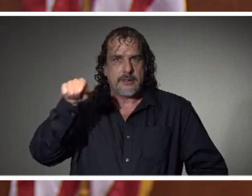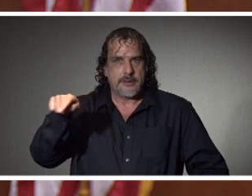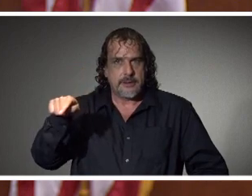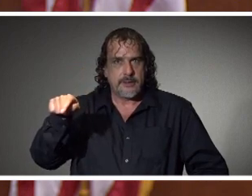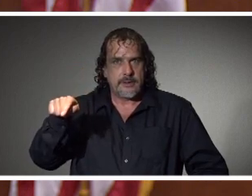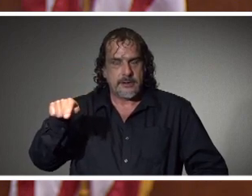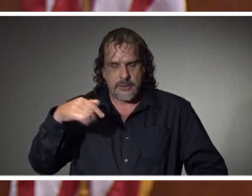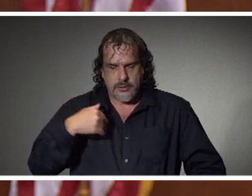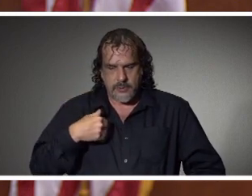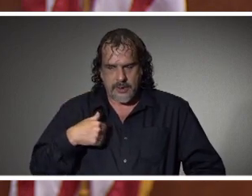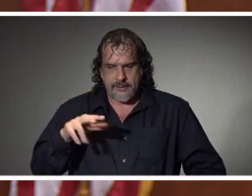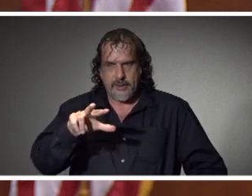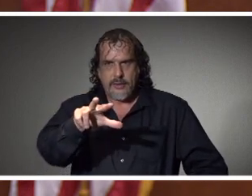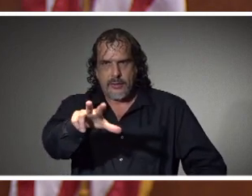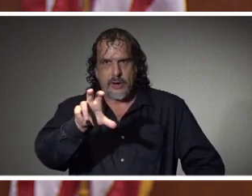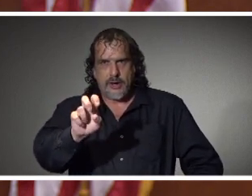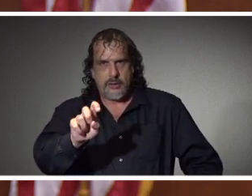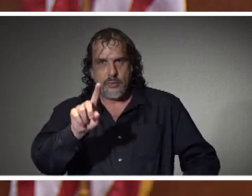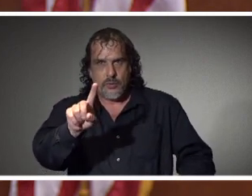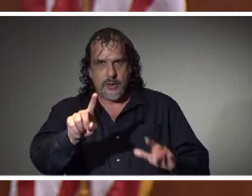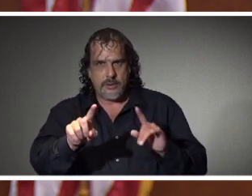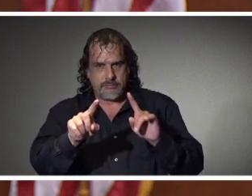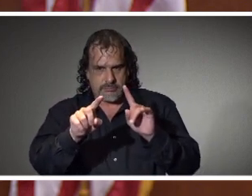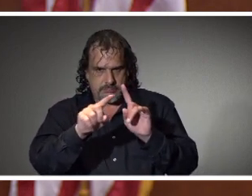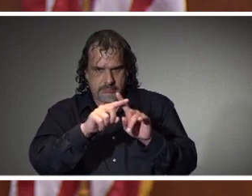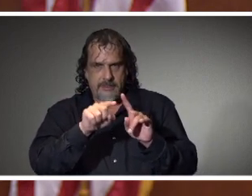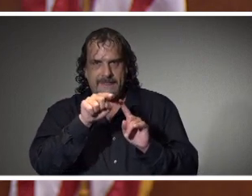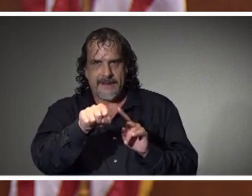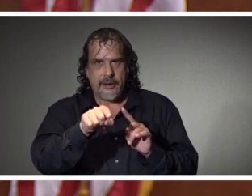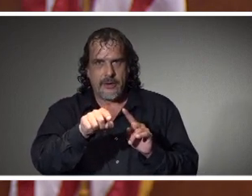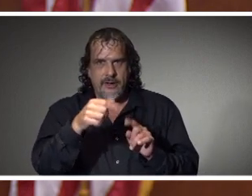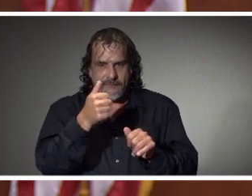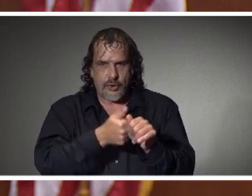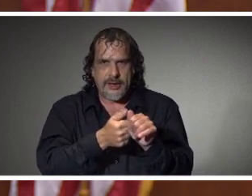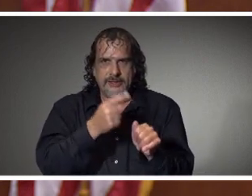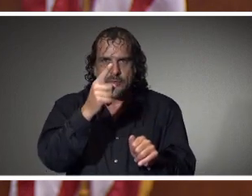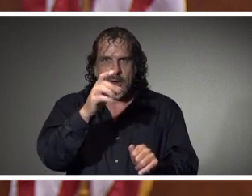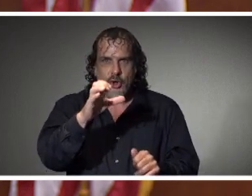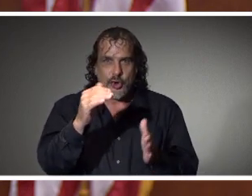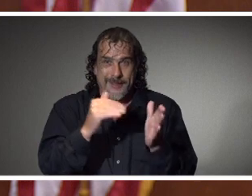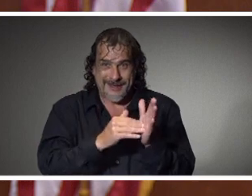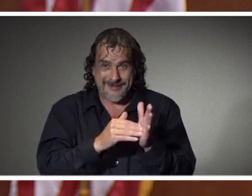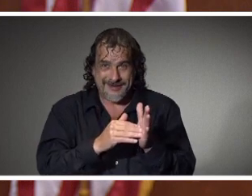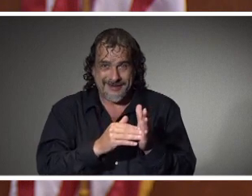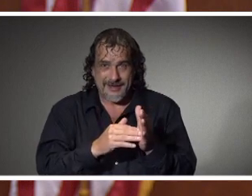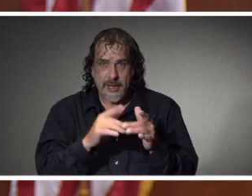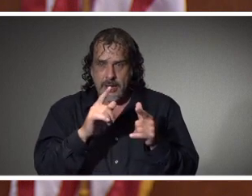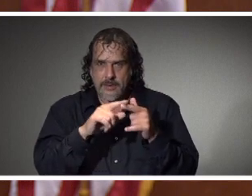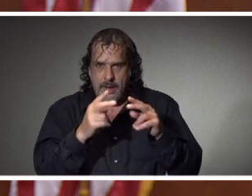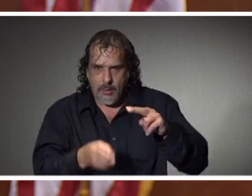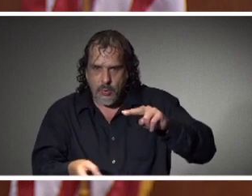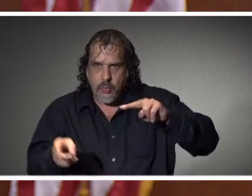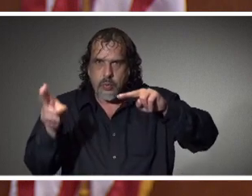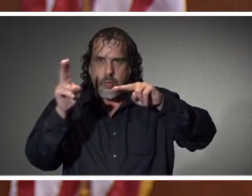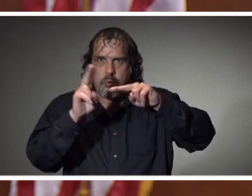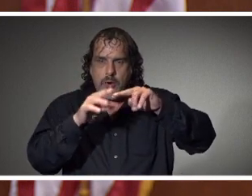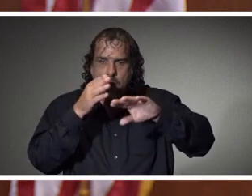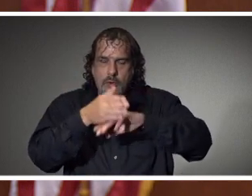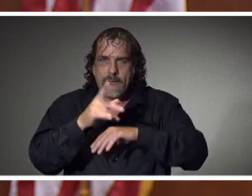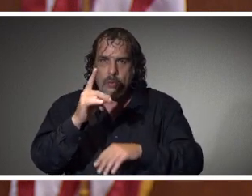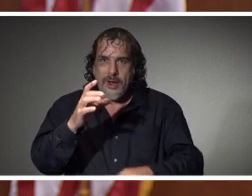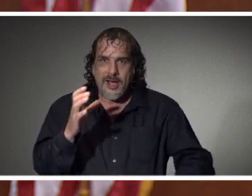have 301 cases per 100,000 residents. Well, that's a lot more than 100